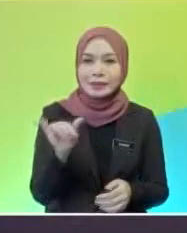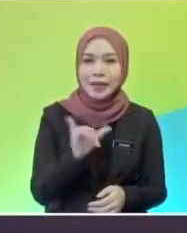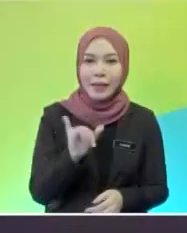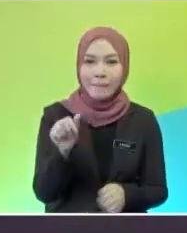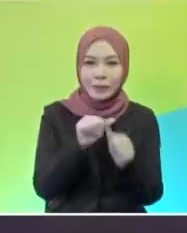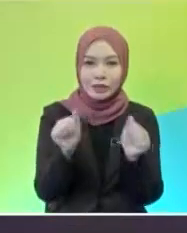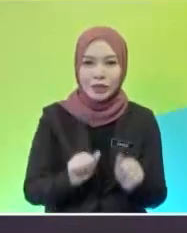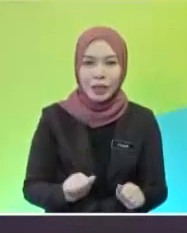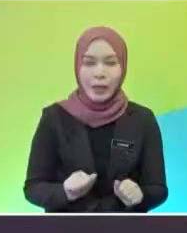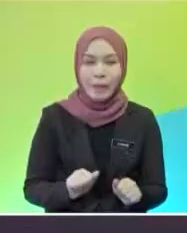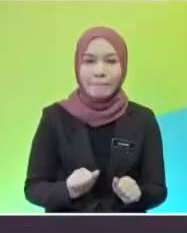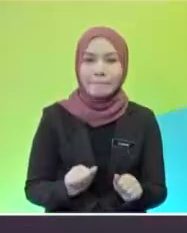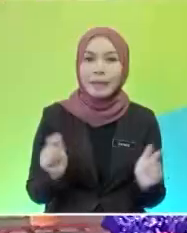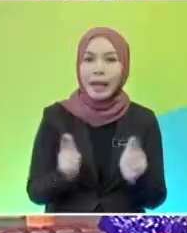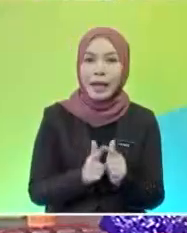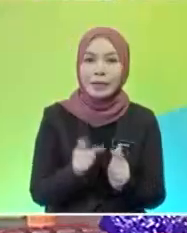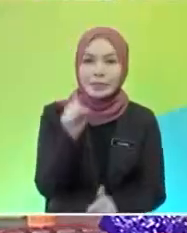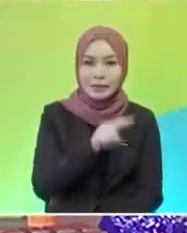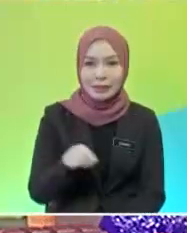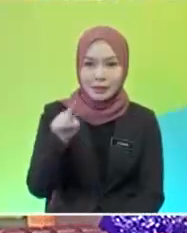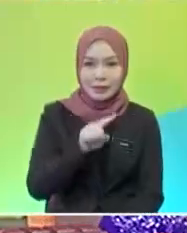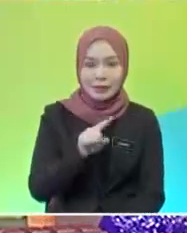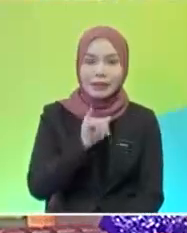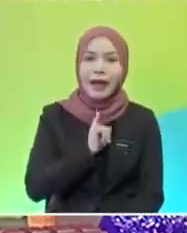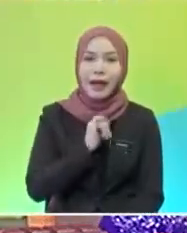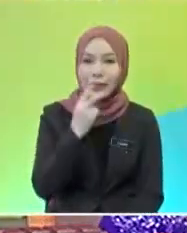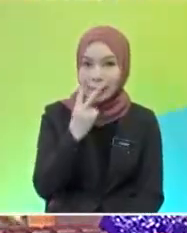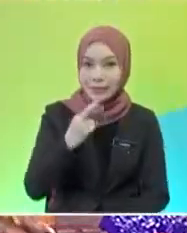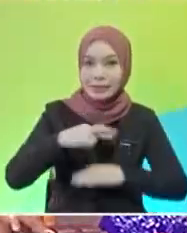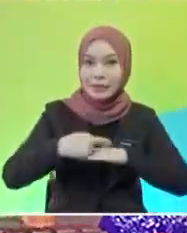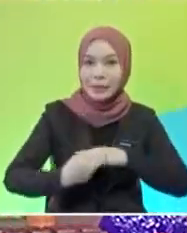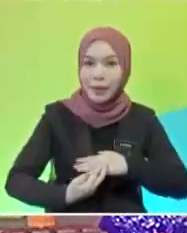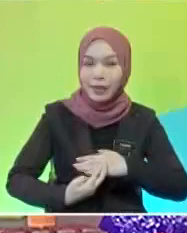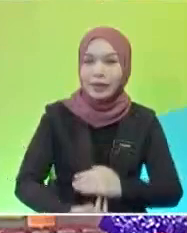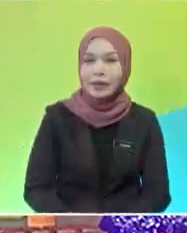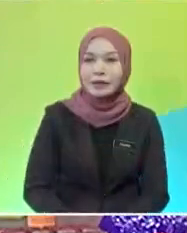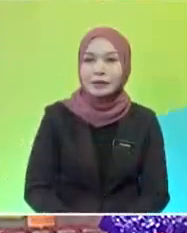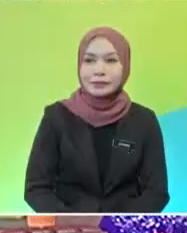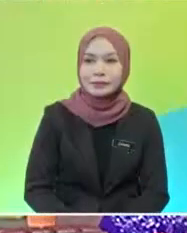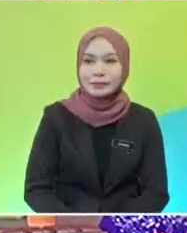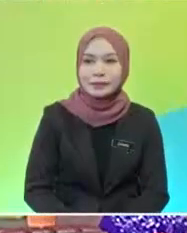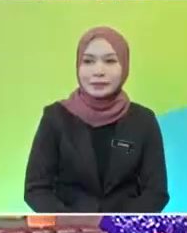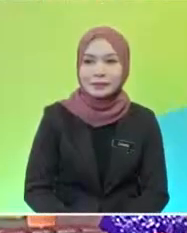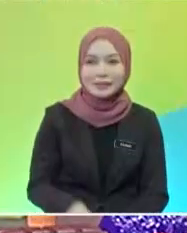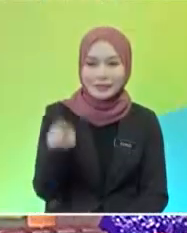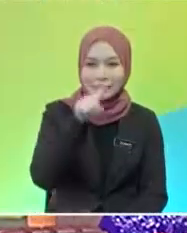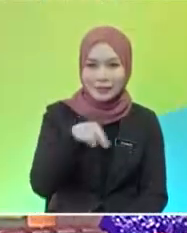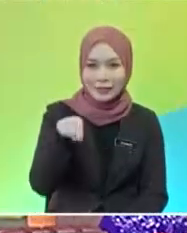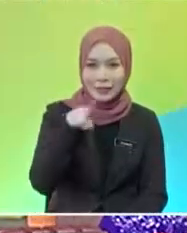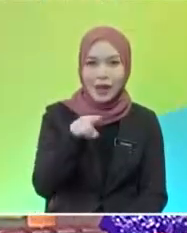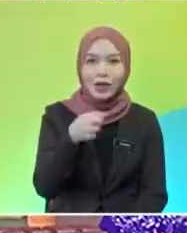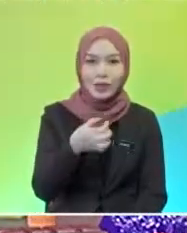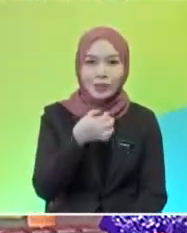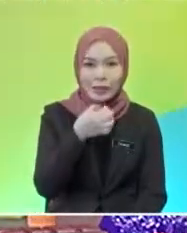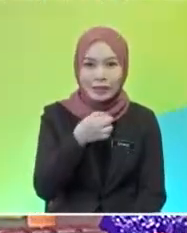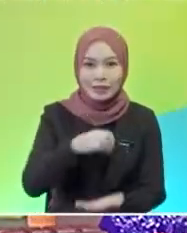It looks like a bread, a round bread. Yeah, maybe and it's a bread. And we have the round... biscuit.